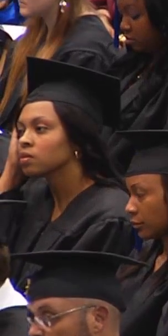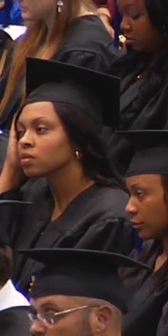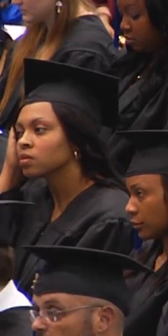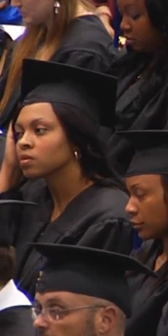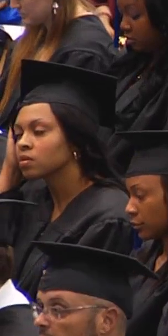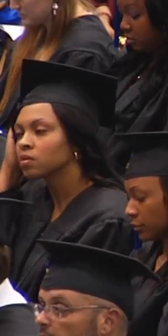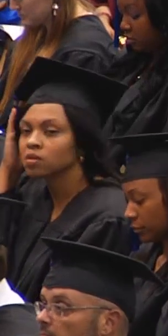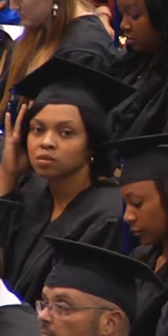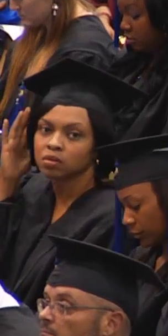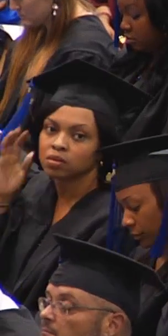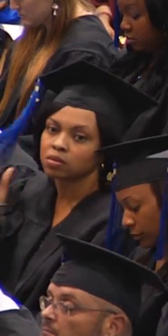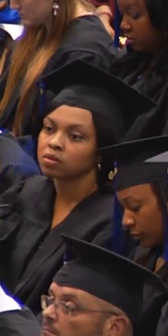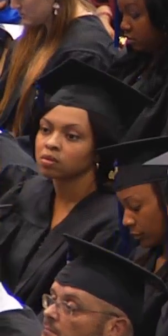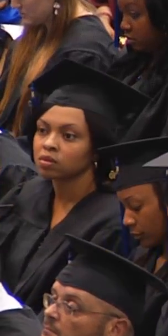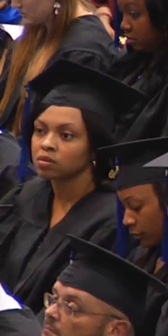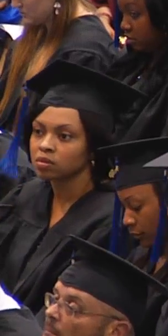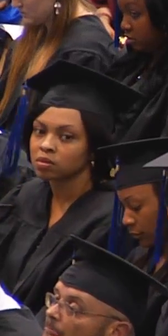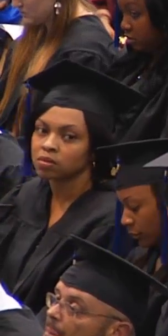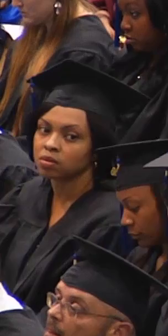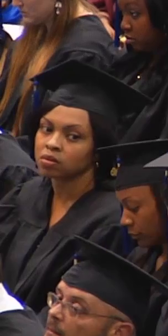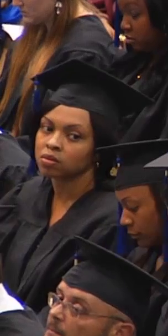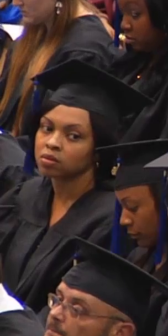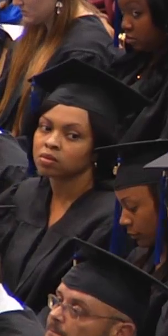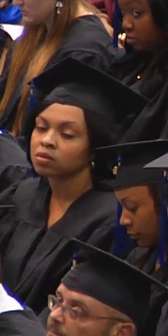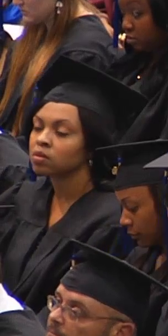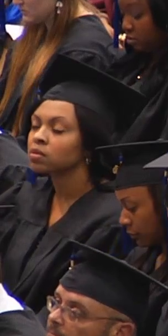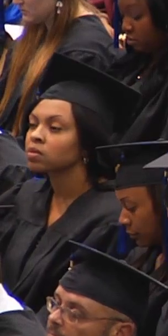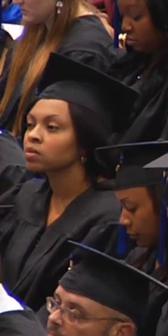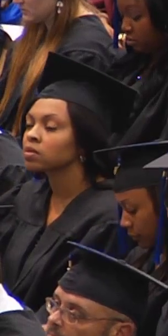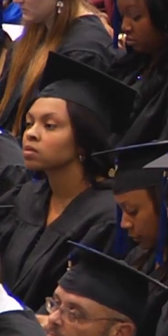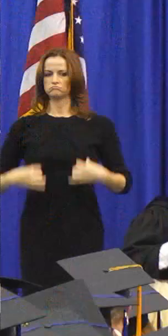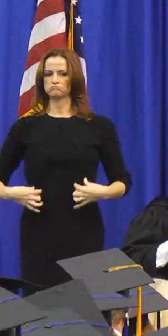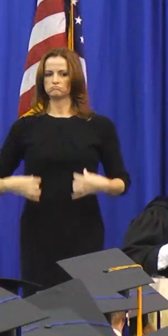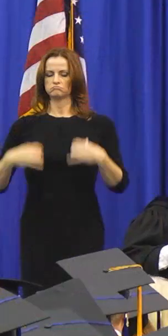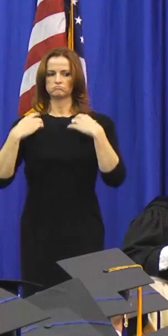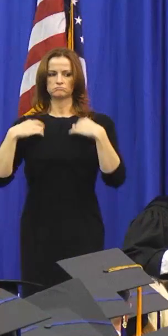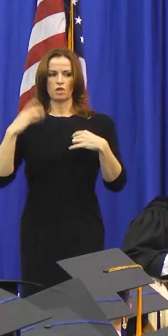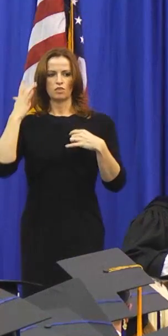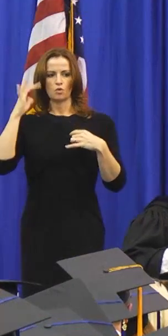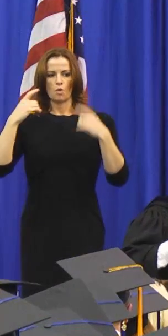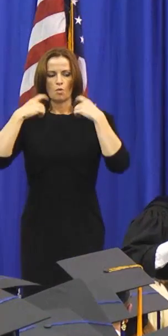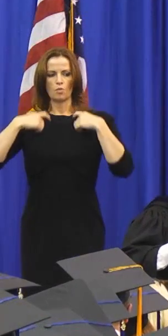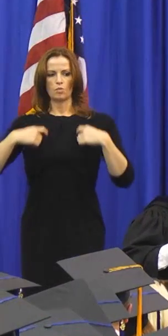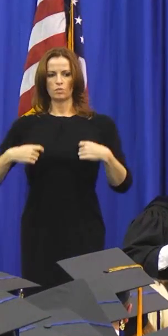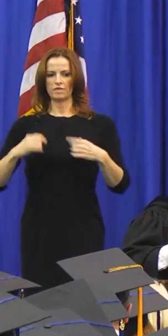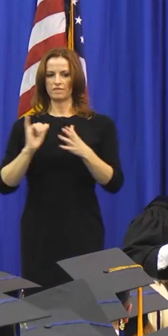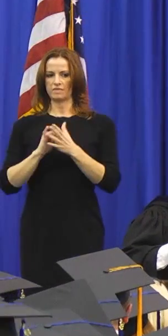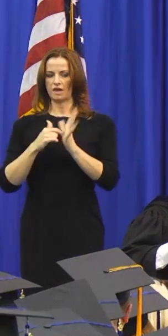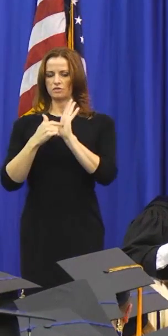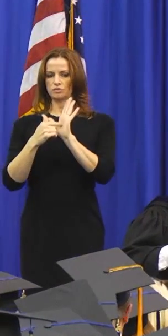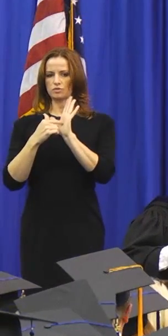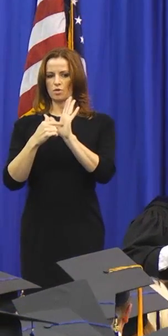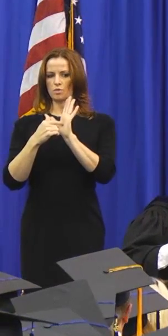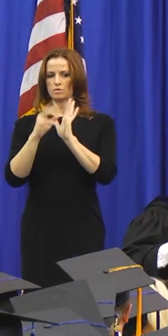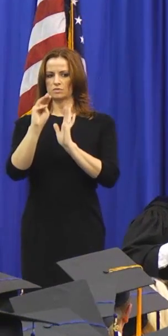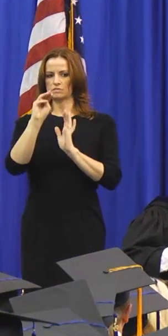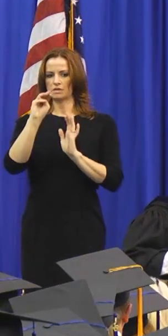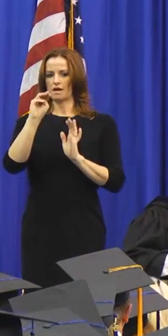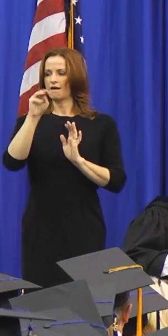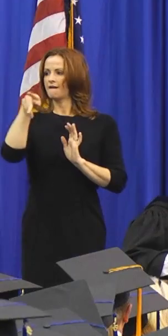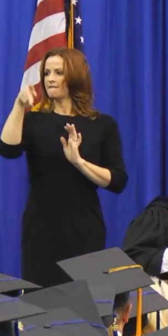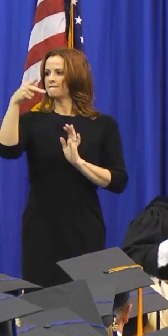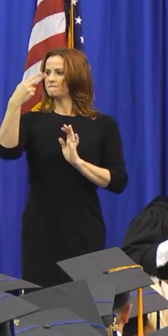some of the candidates are wearing gold regalia. This indicates membership in Phi Theta Kappa, an international